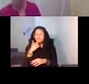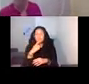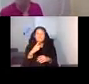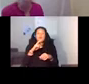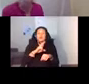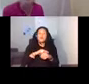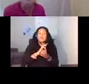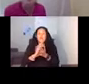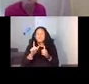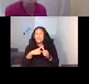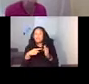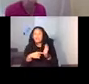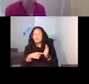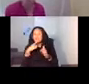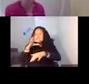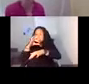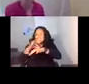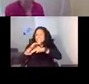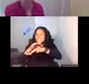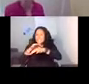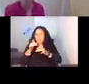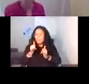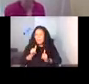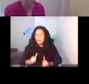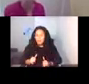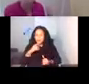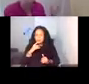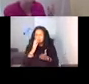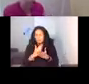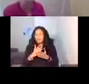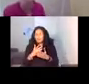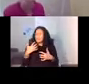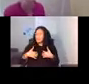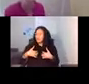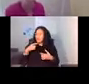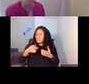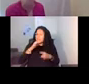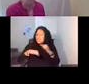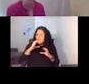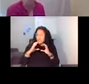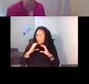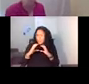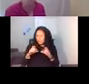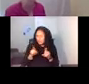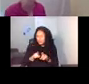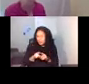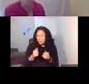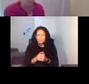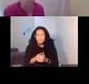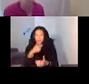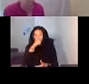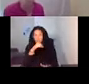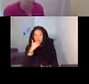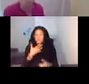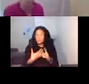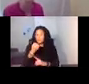Tego, who's a skin biologist, and who has a very interesting practice here in science communication too. And then we were lucky enough to find